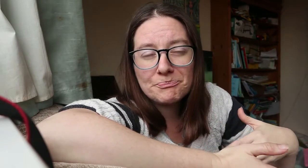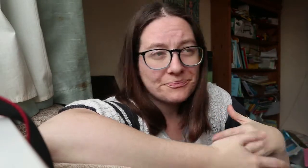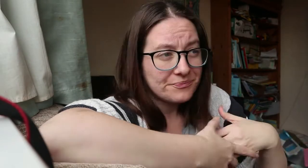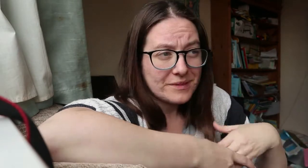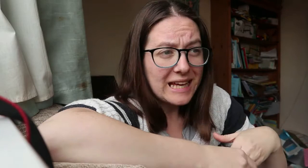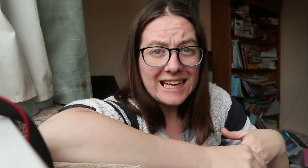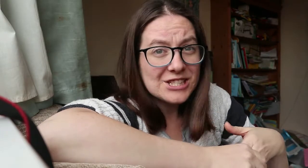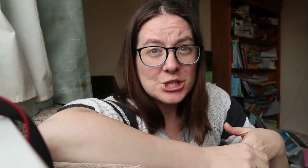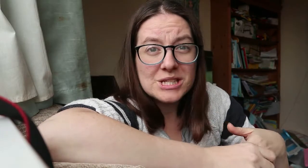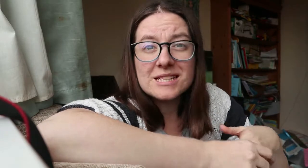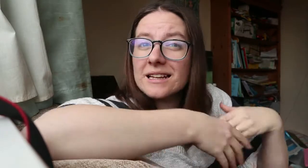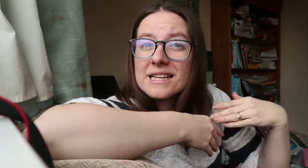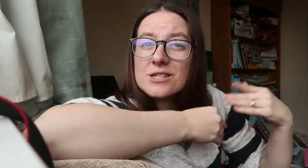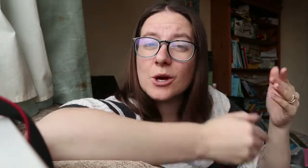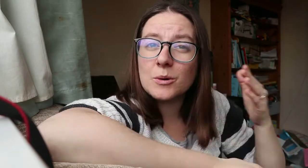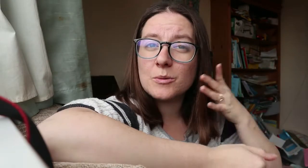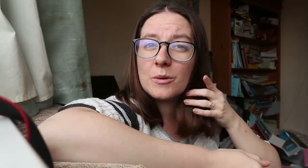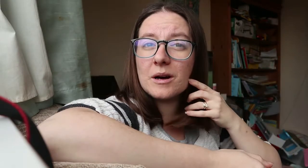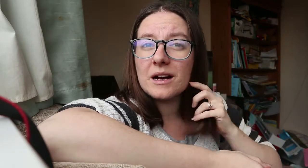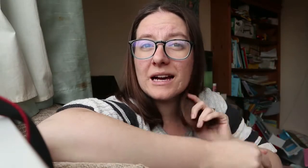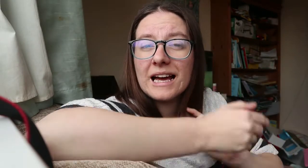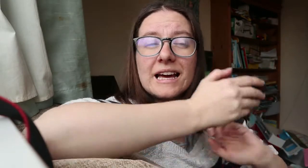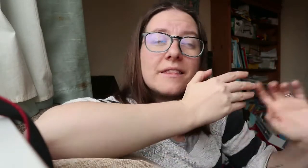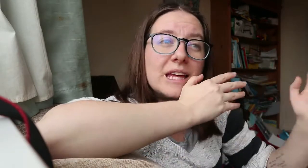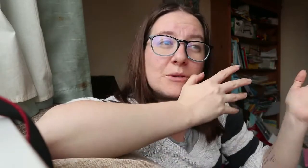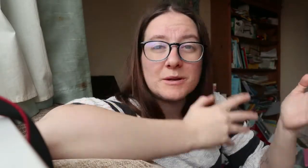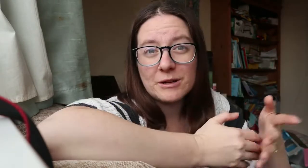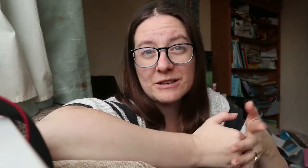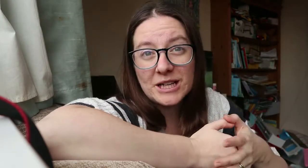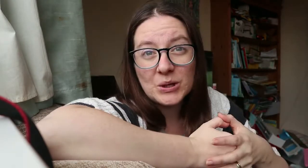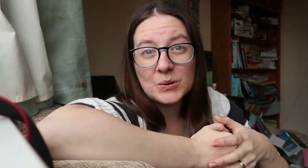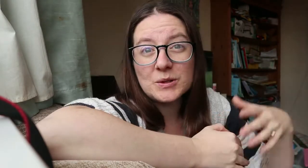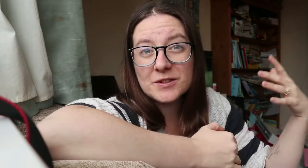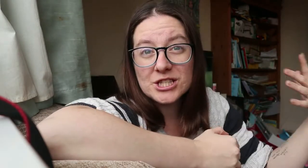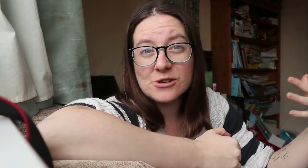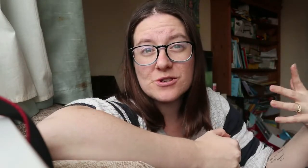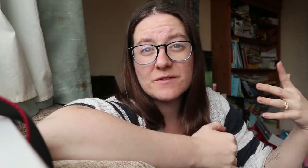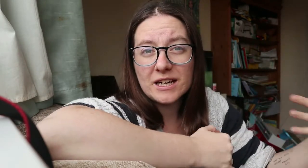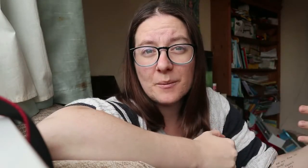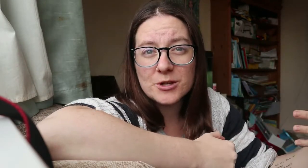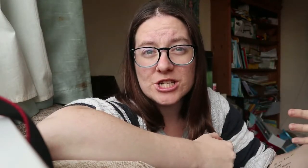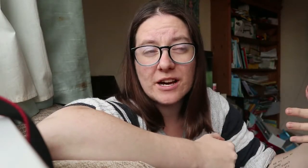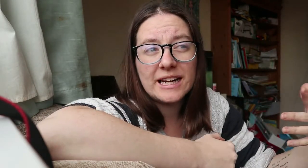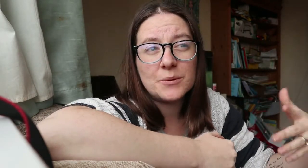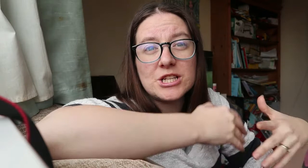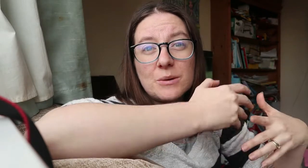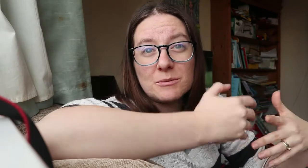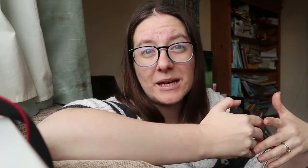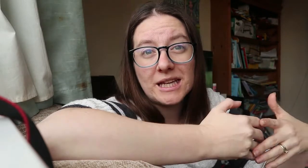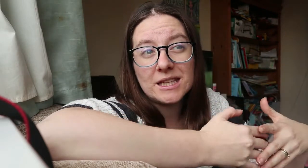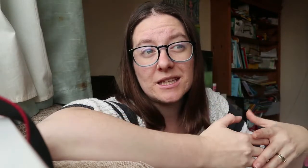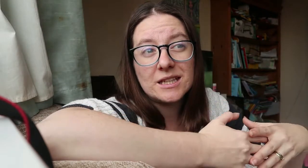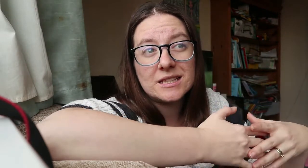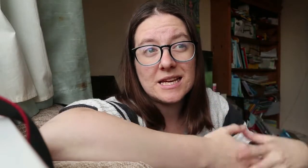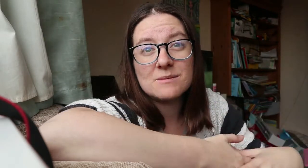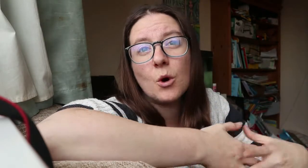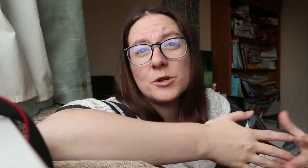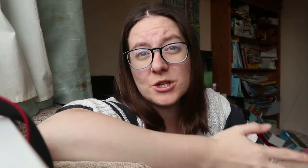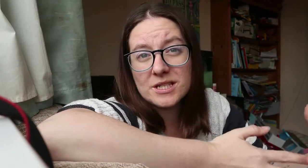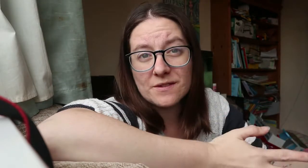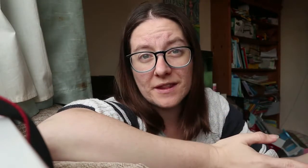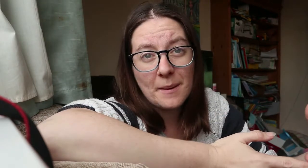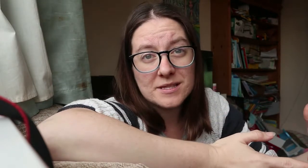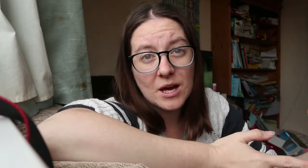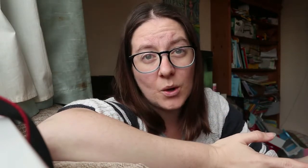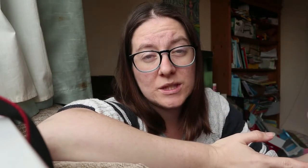that, it's just like, they're so, I think it would be really, really cool for the children if they learnt British Sign Language. It would mean that there's more